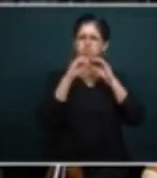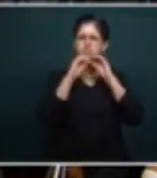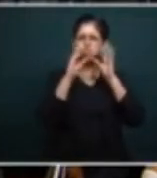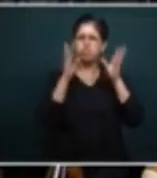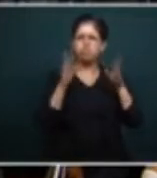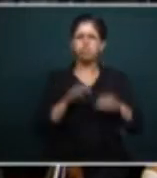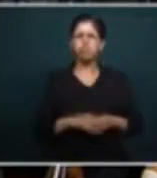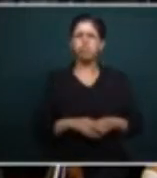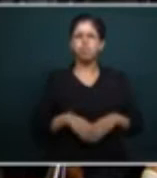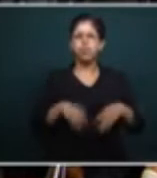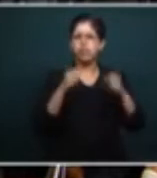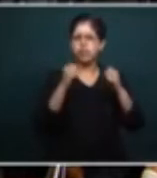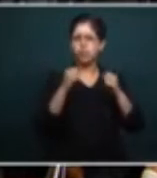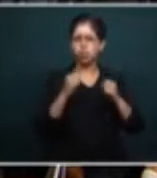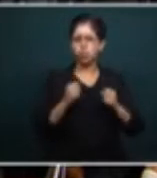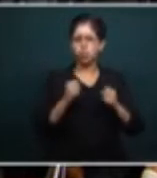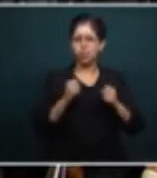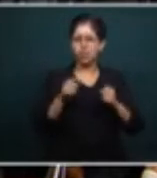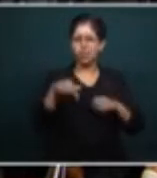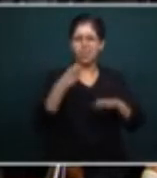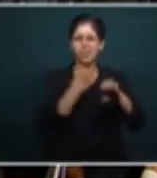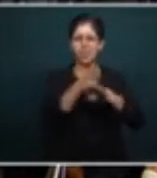where it refers to